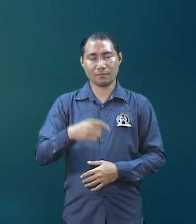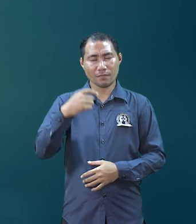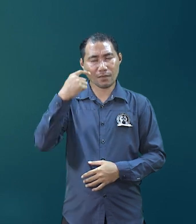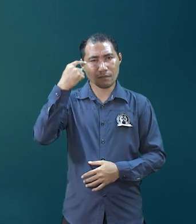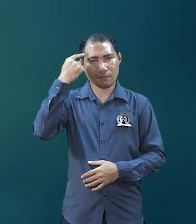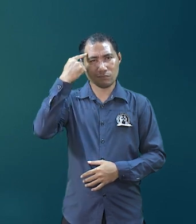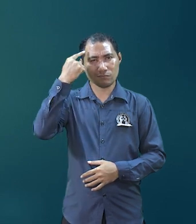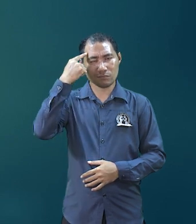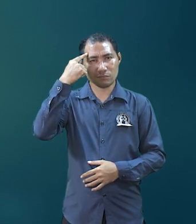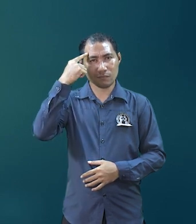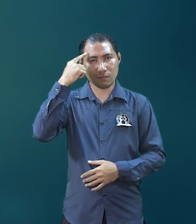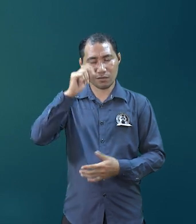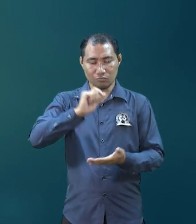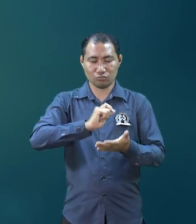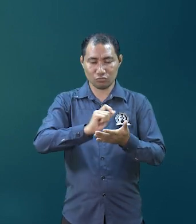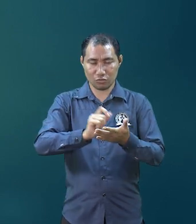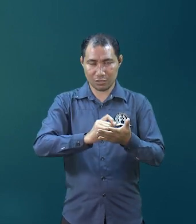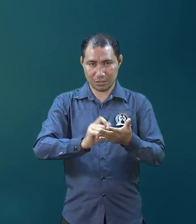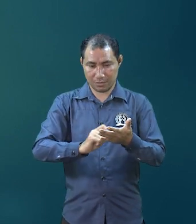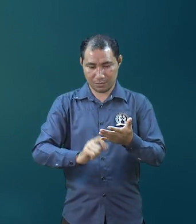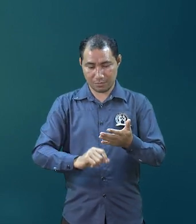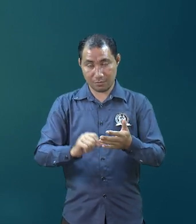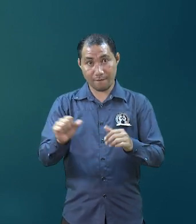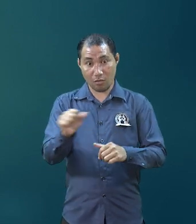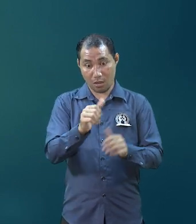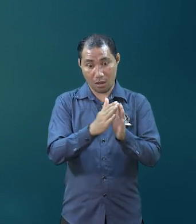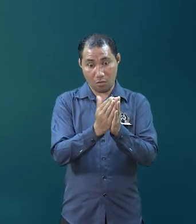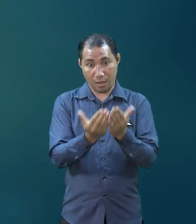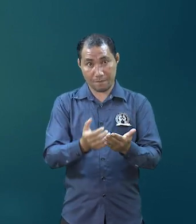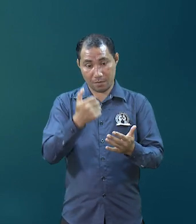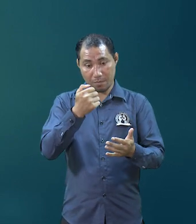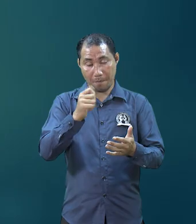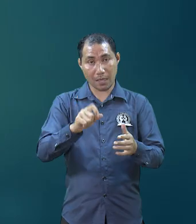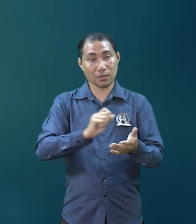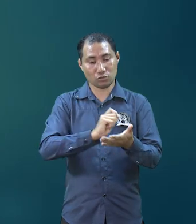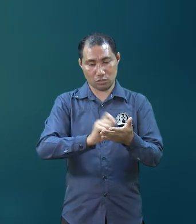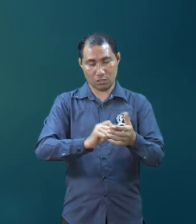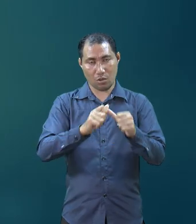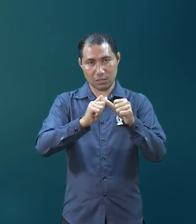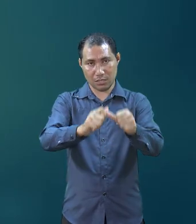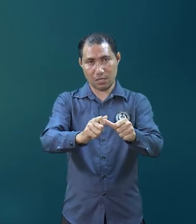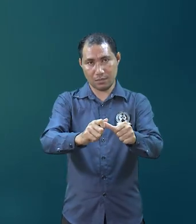Fau, tu sila lo lau tali fau ngala api malau pen.